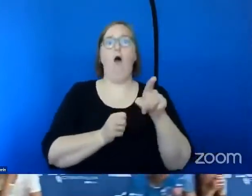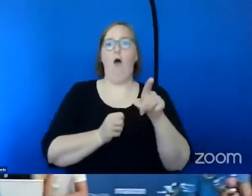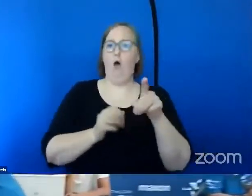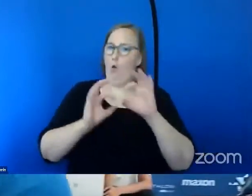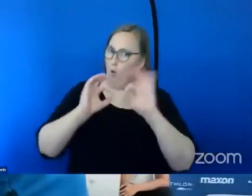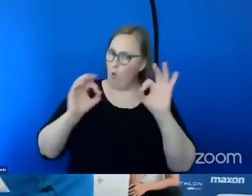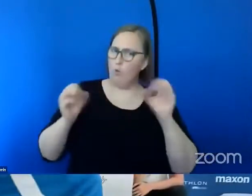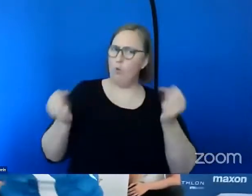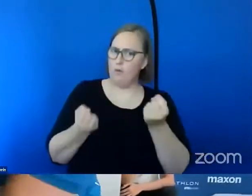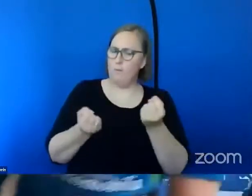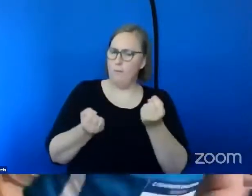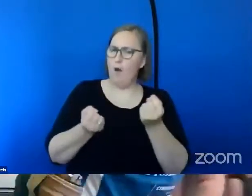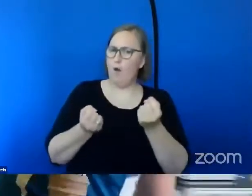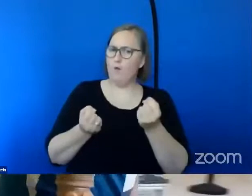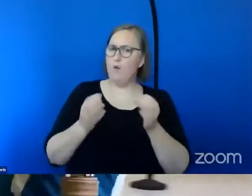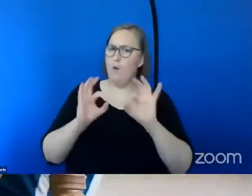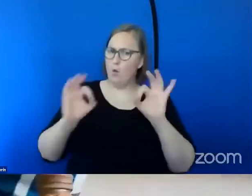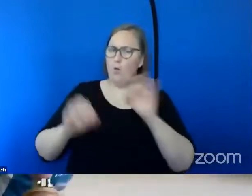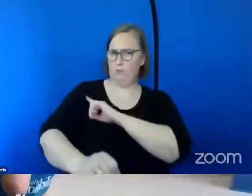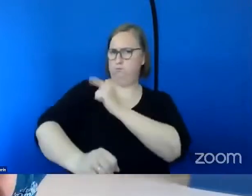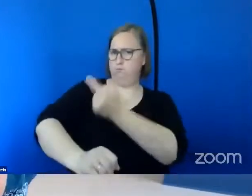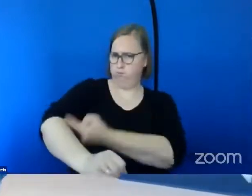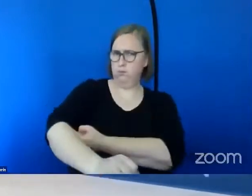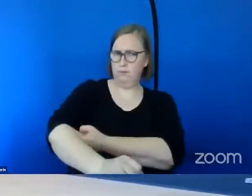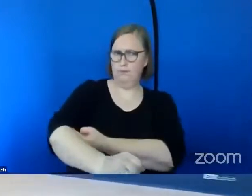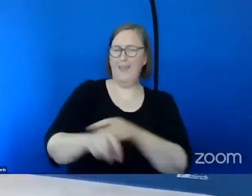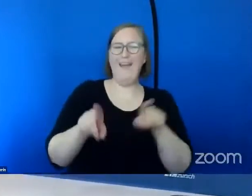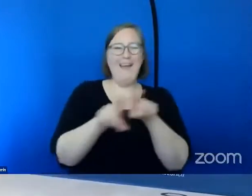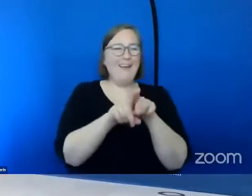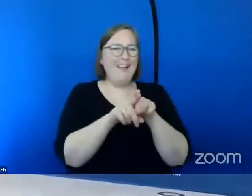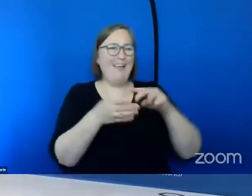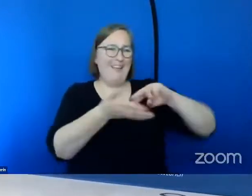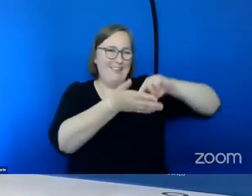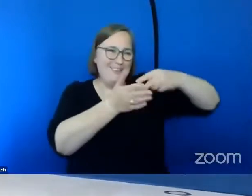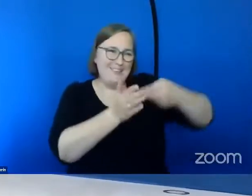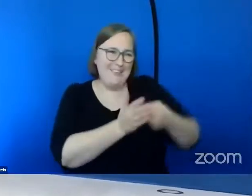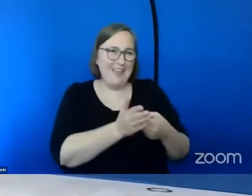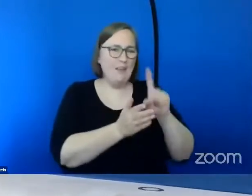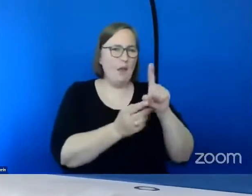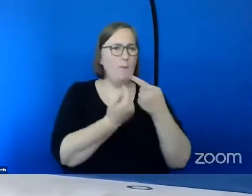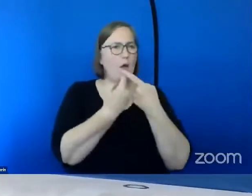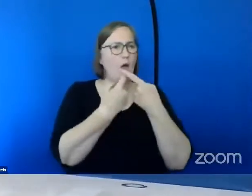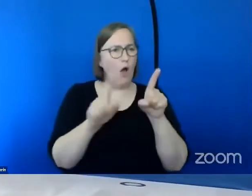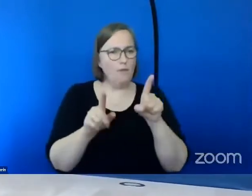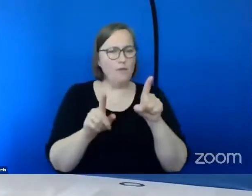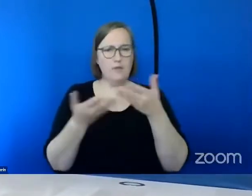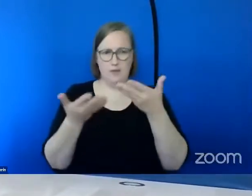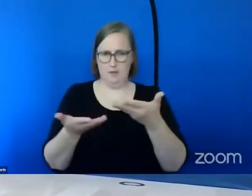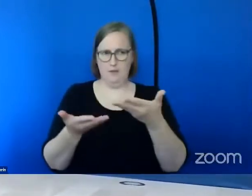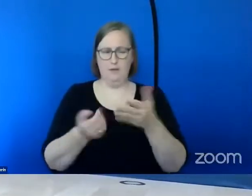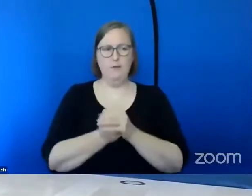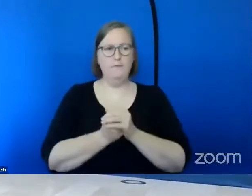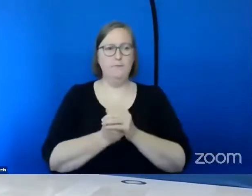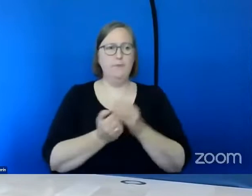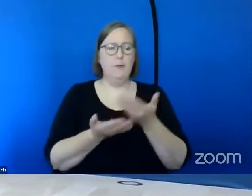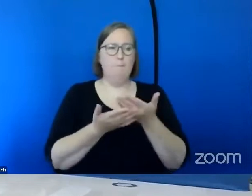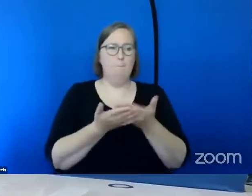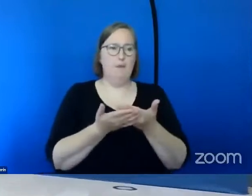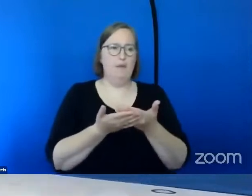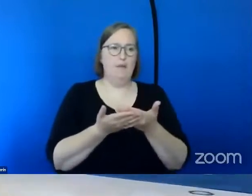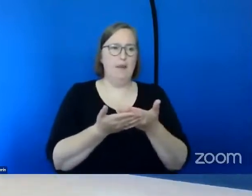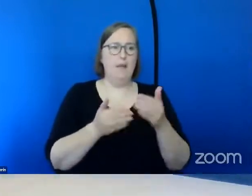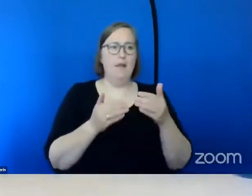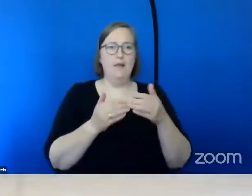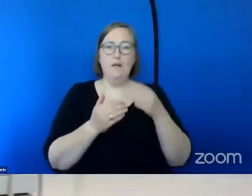like a natural hand, but still very, very skilled. Just over 30 seconds on the board. He's